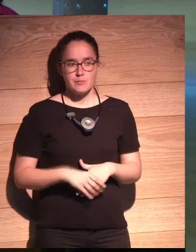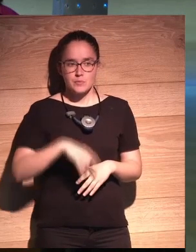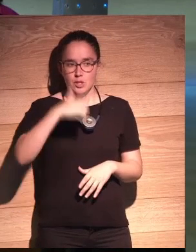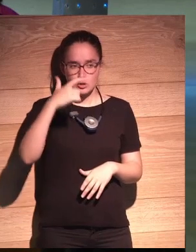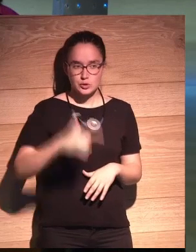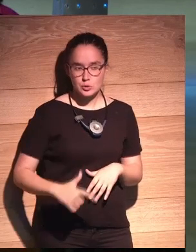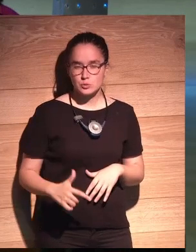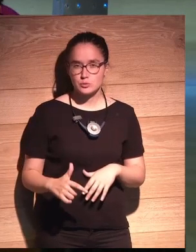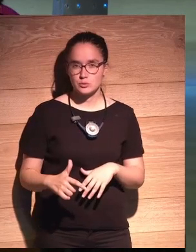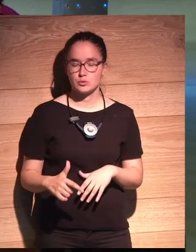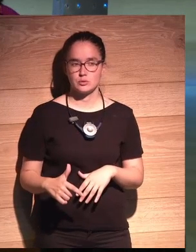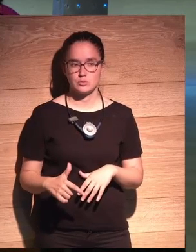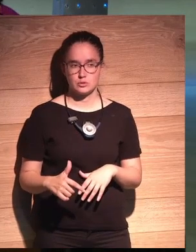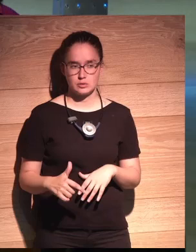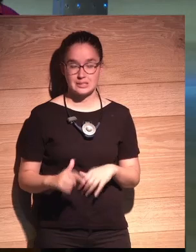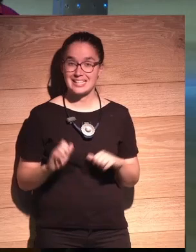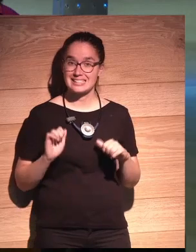policies.